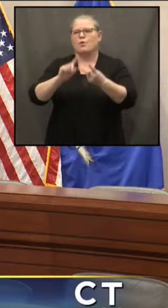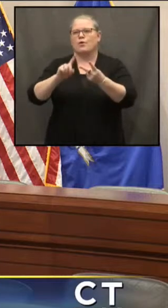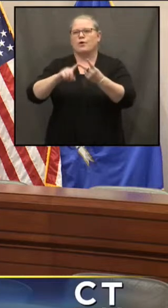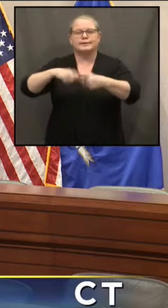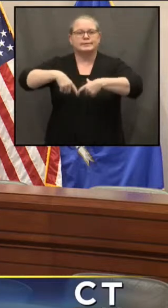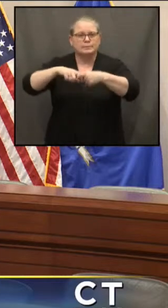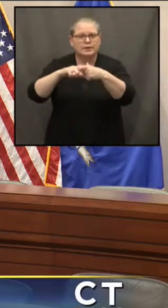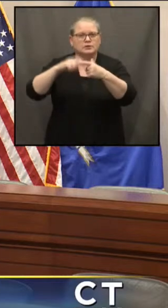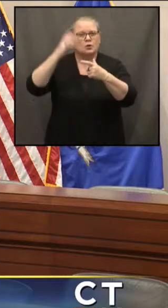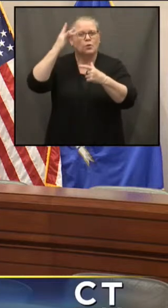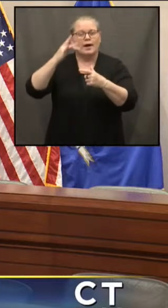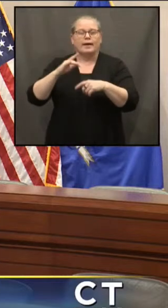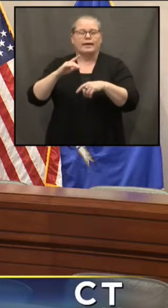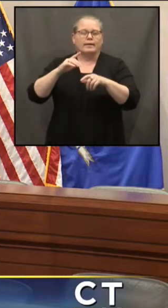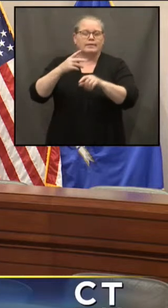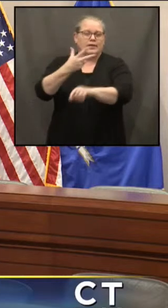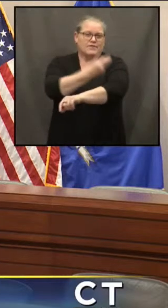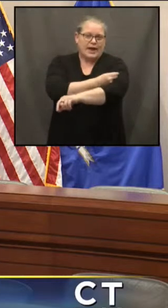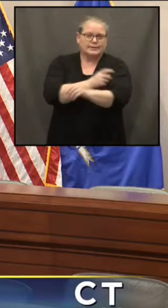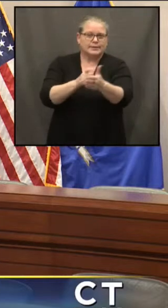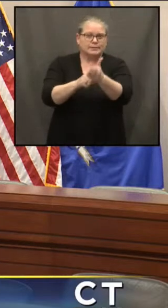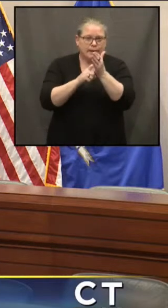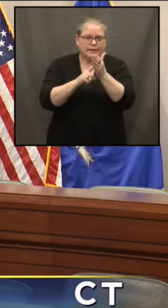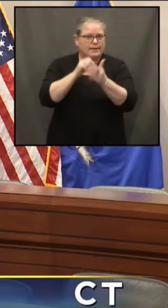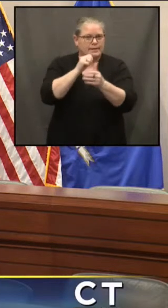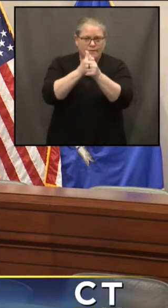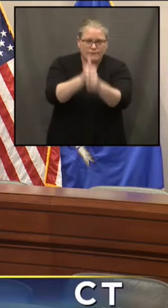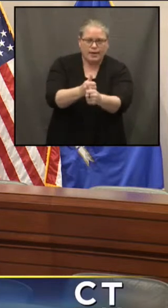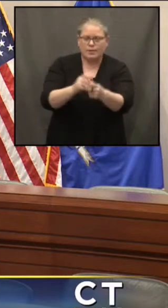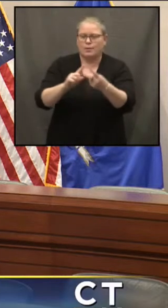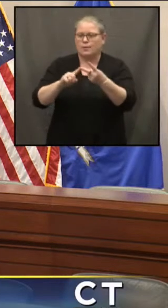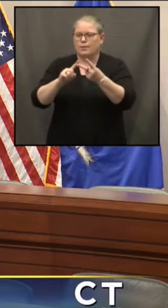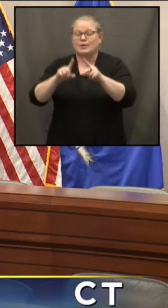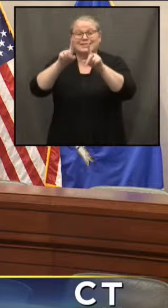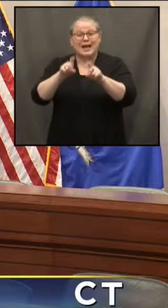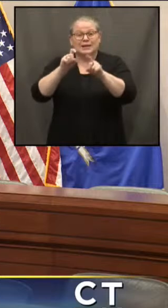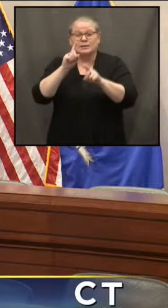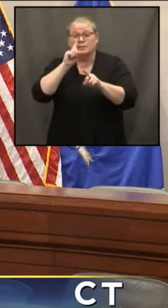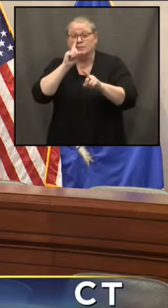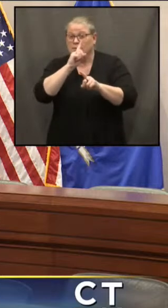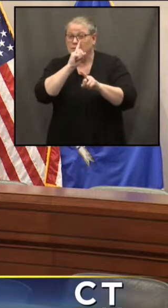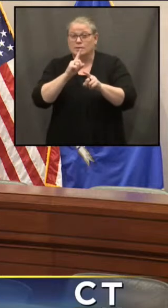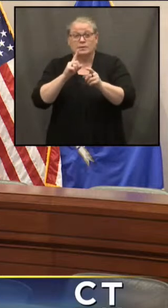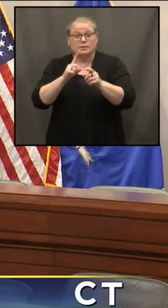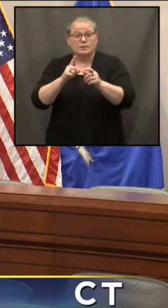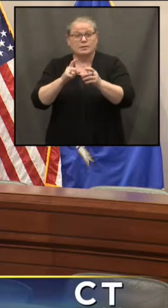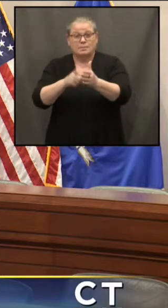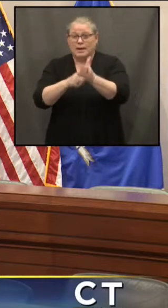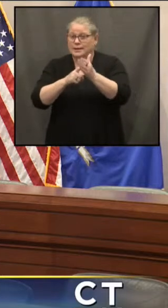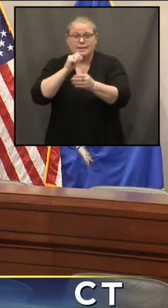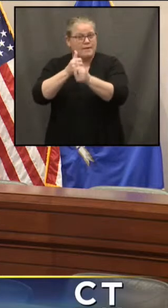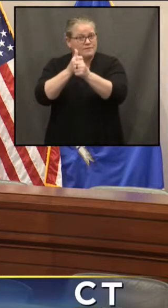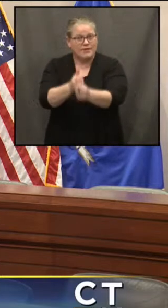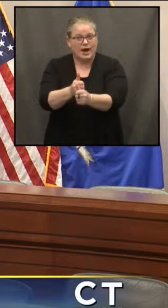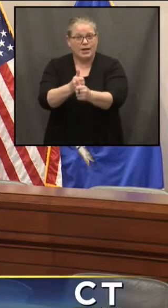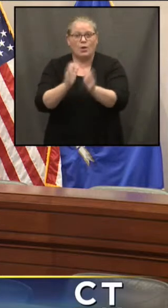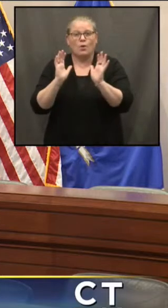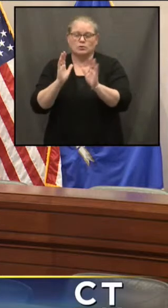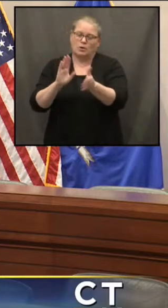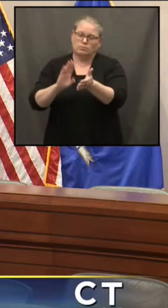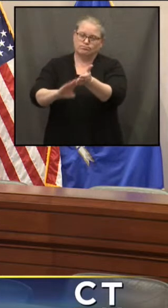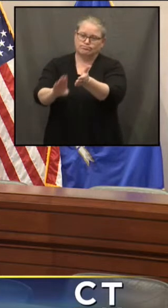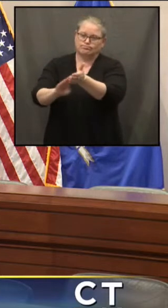comply with the vaccine or testing mandate? Do we have any information on religious exemptions and medical exemptions? Any information on